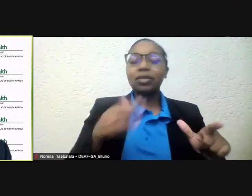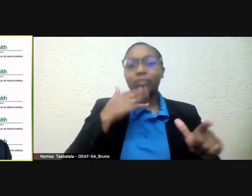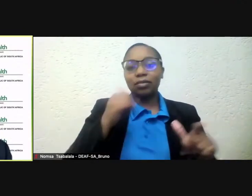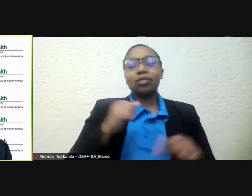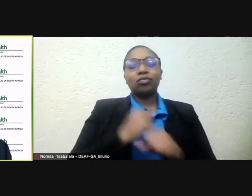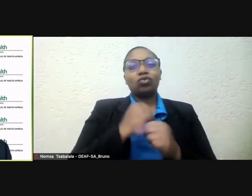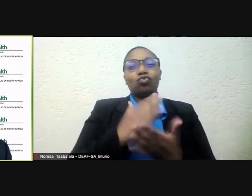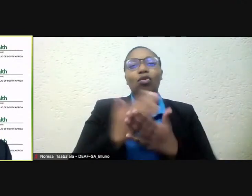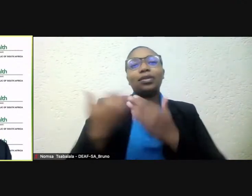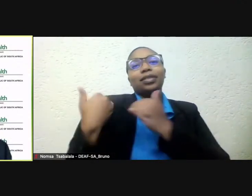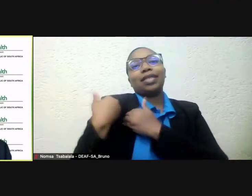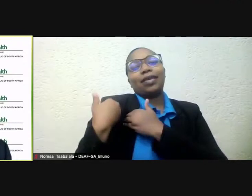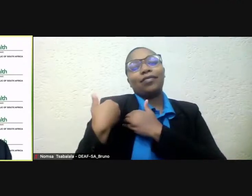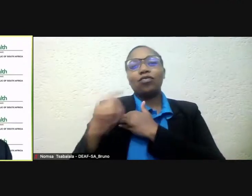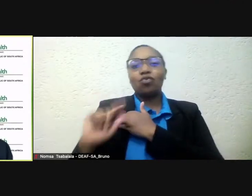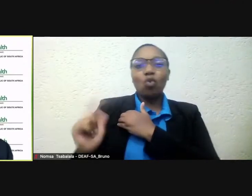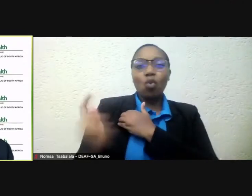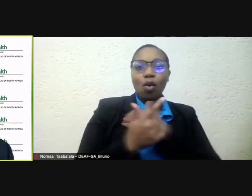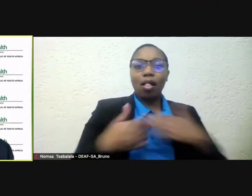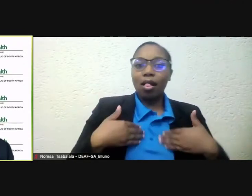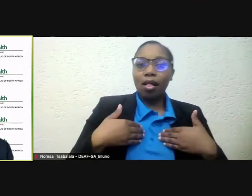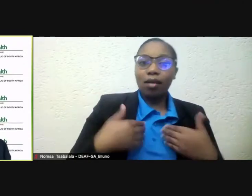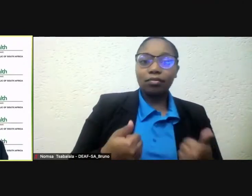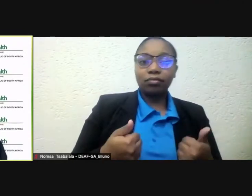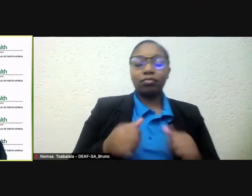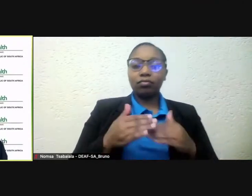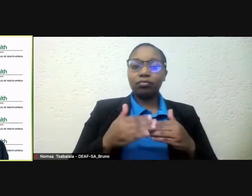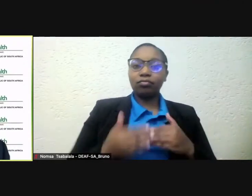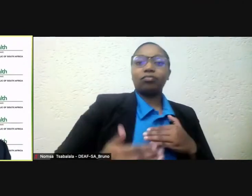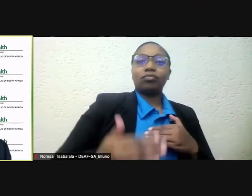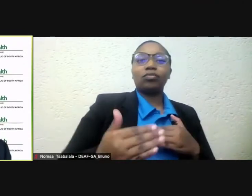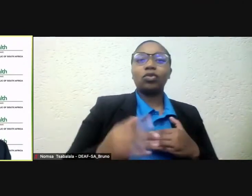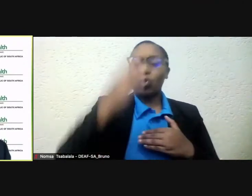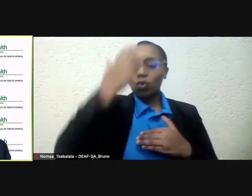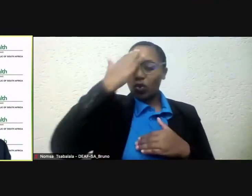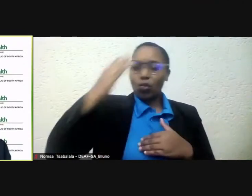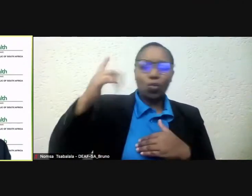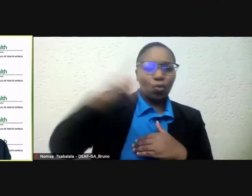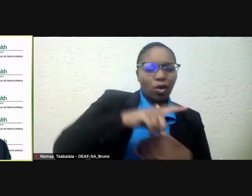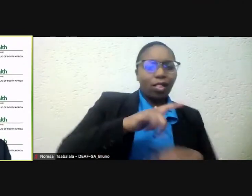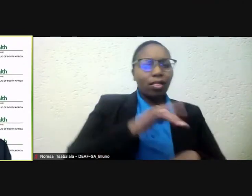which we know very well, which our president also has emphasized